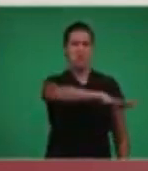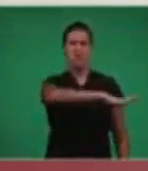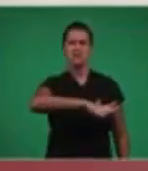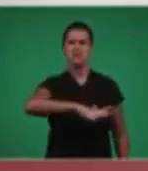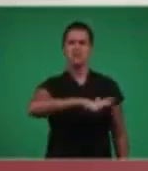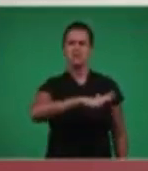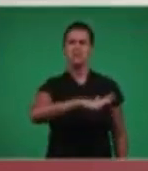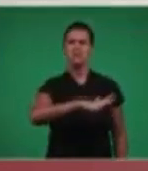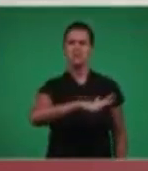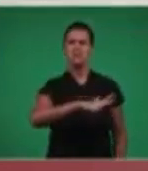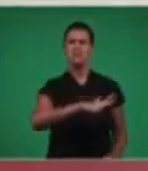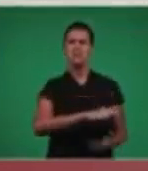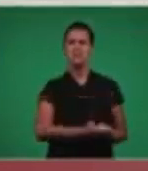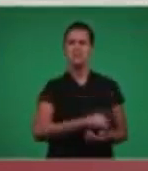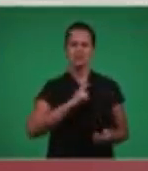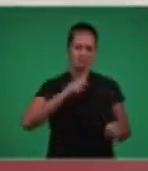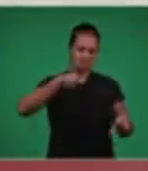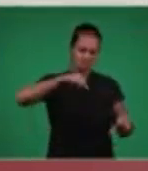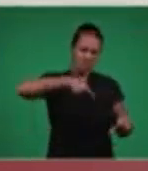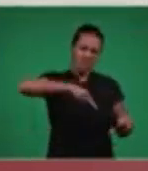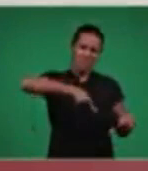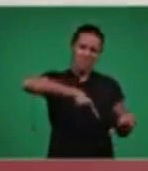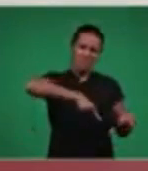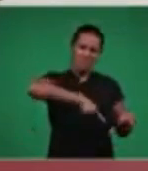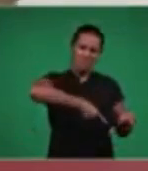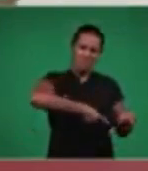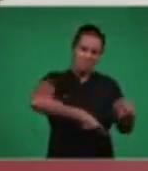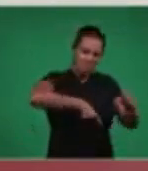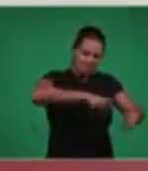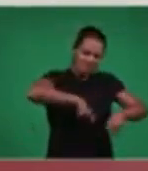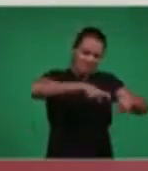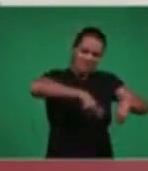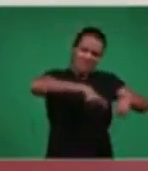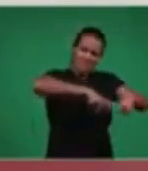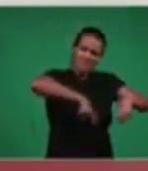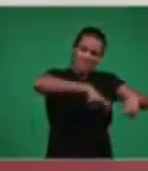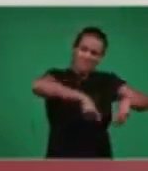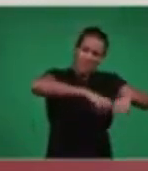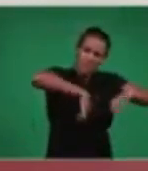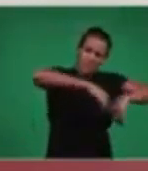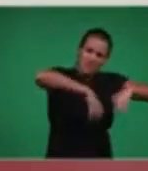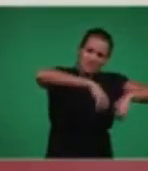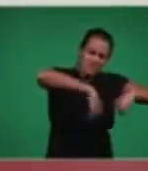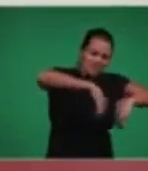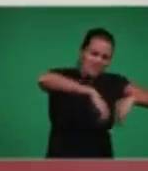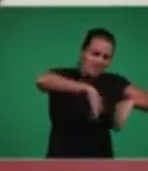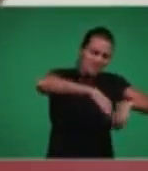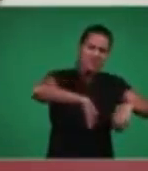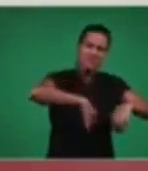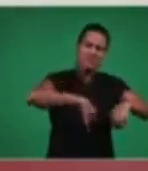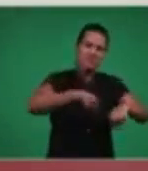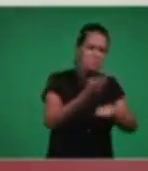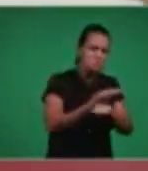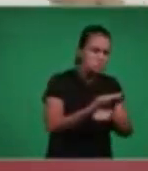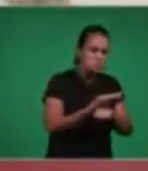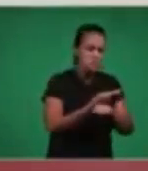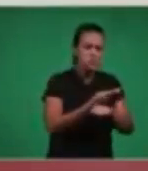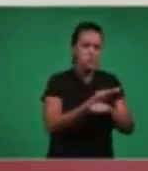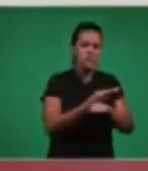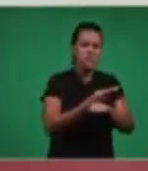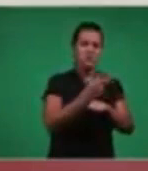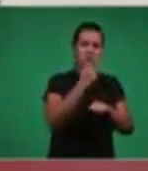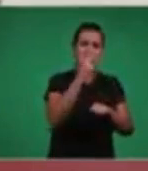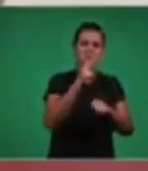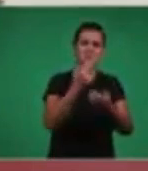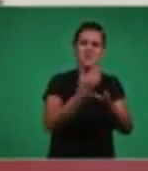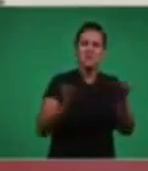And he speaks about the depth, growing deeper into the earth of the world, seeking knowledge that will